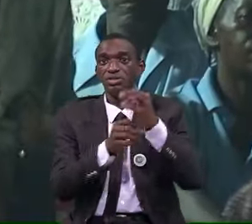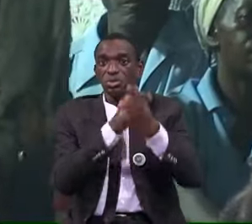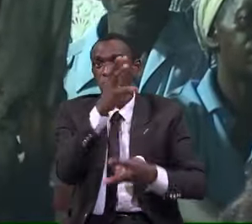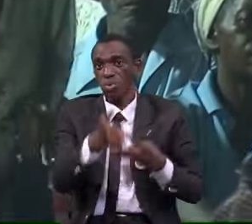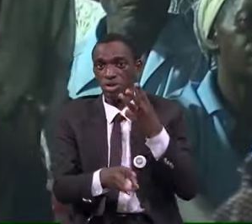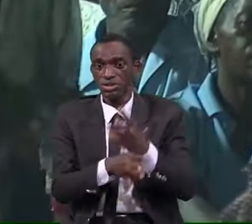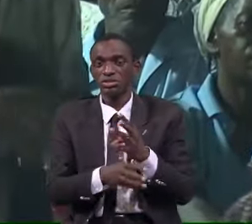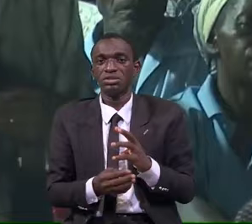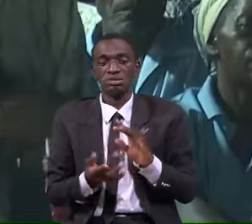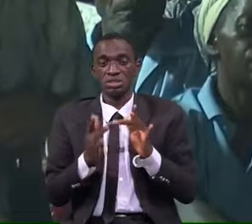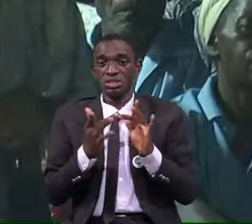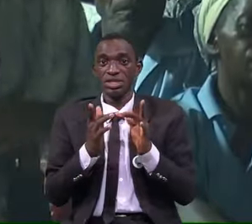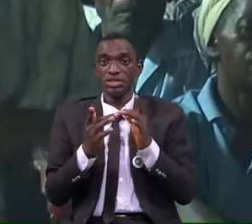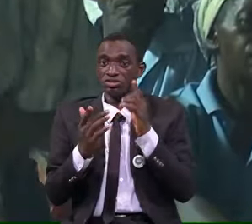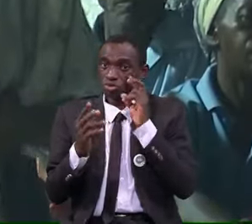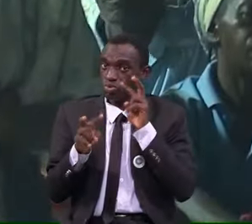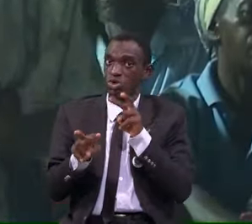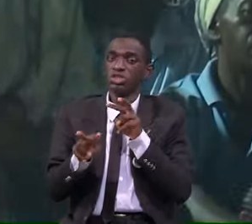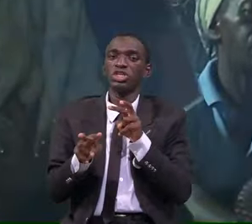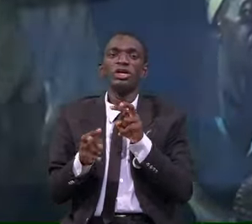Raise up your hand and stand up.